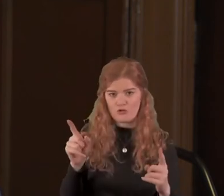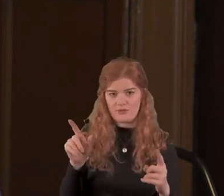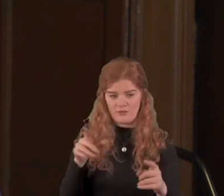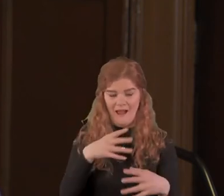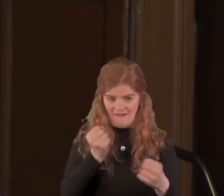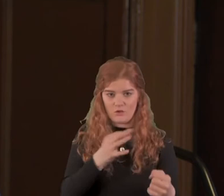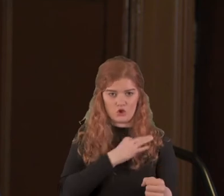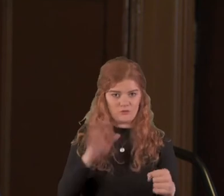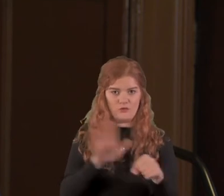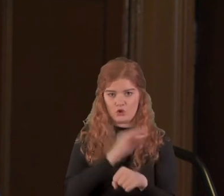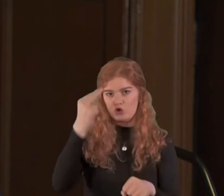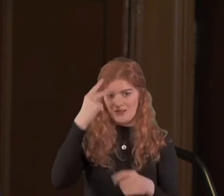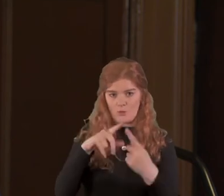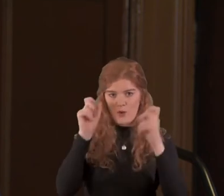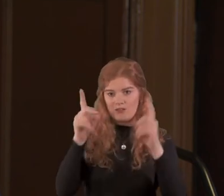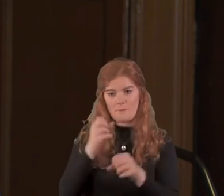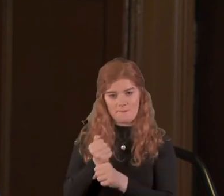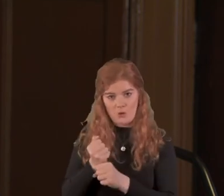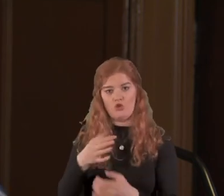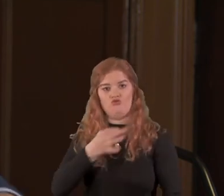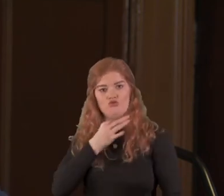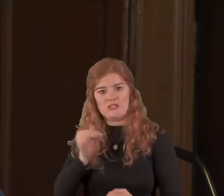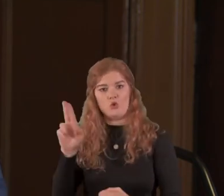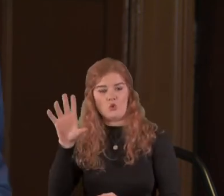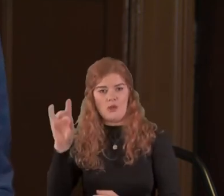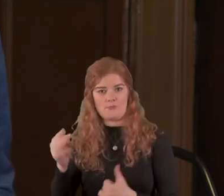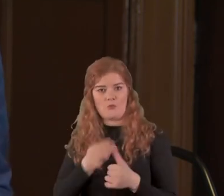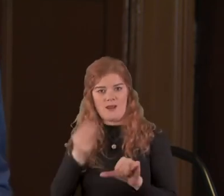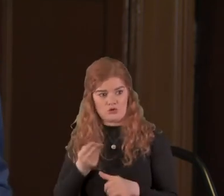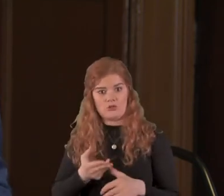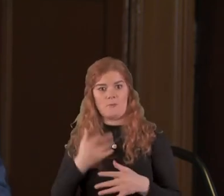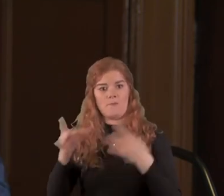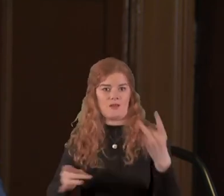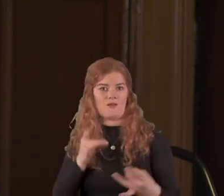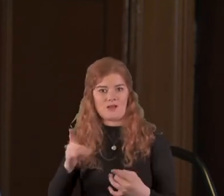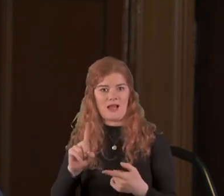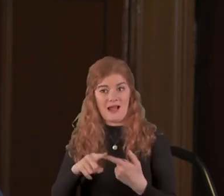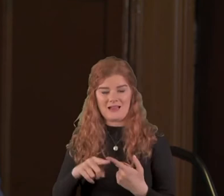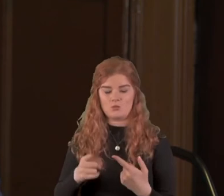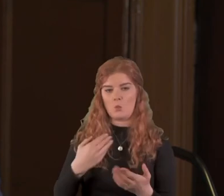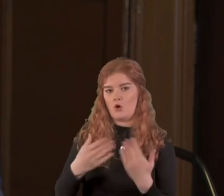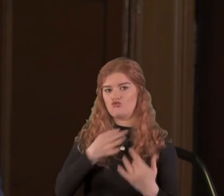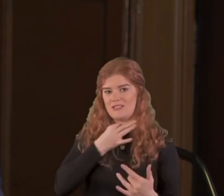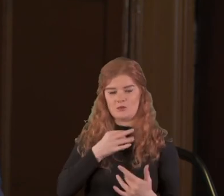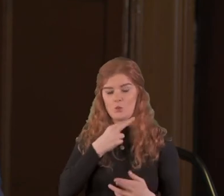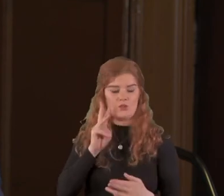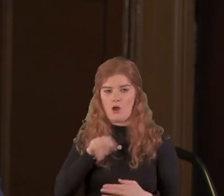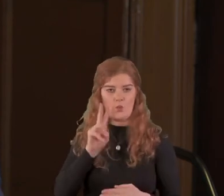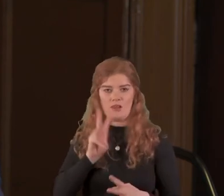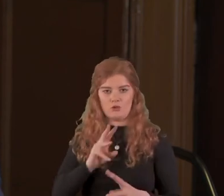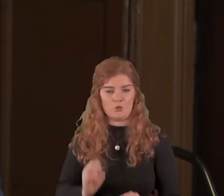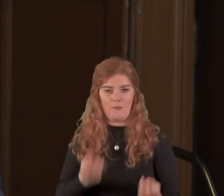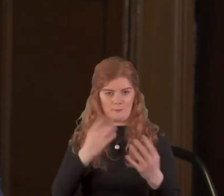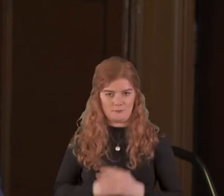have a very good understanding of the risks that Britain was prepared to take and the risks that it was not. And to